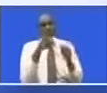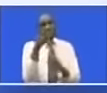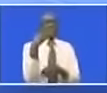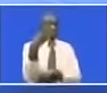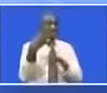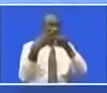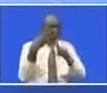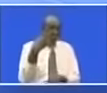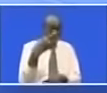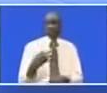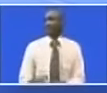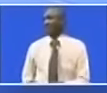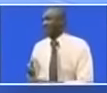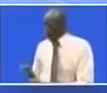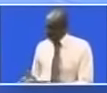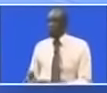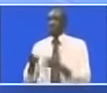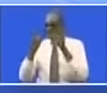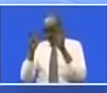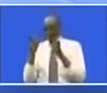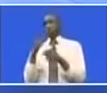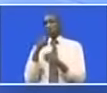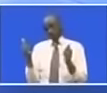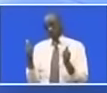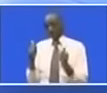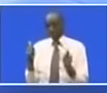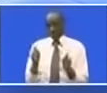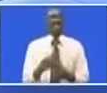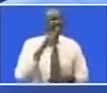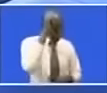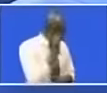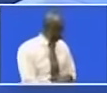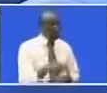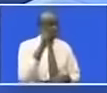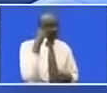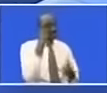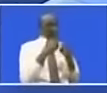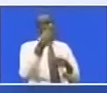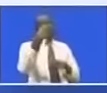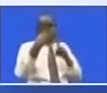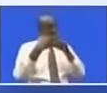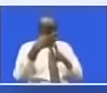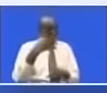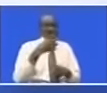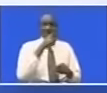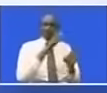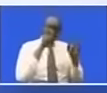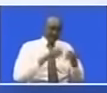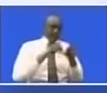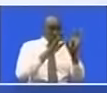yeah. Very issue-driven, wouldn't you say? Yes, because the two horses are